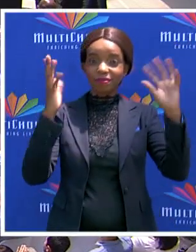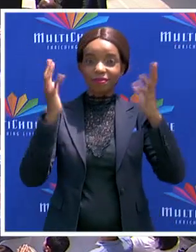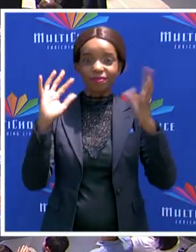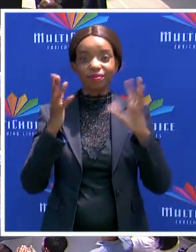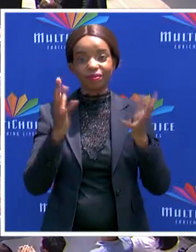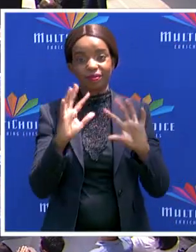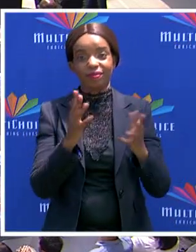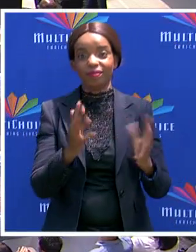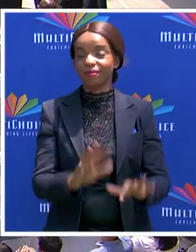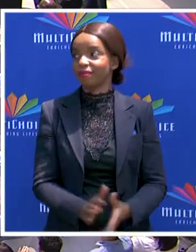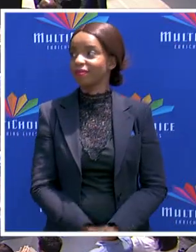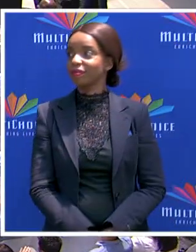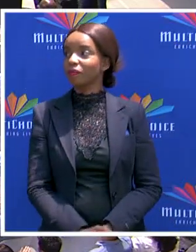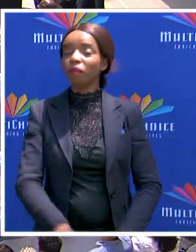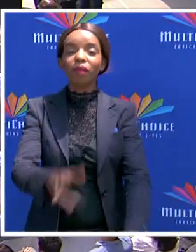Thanks a lot.